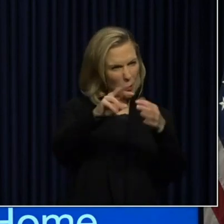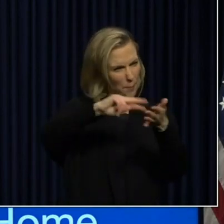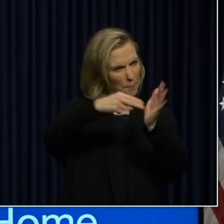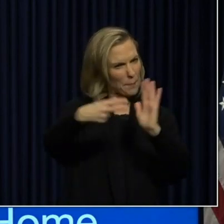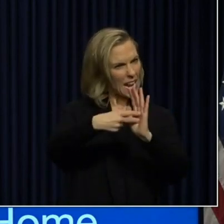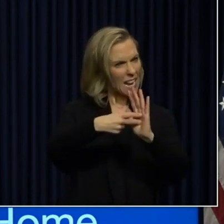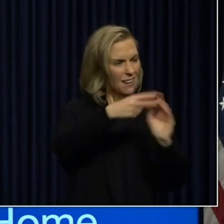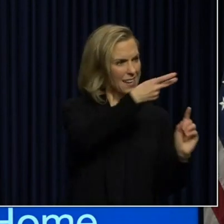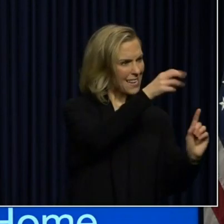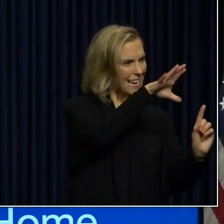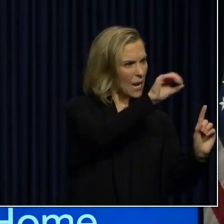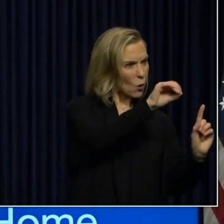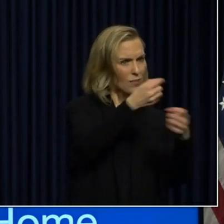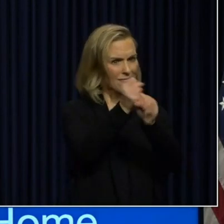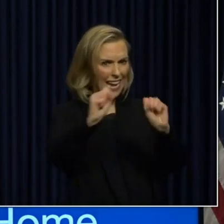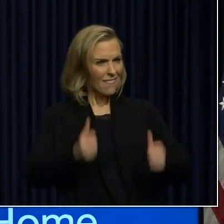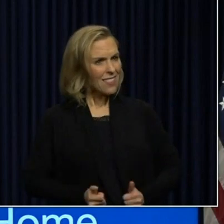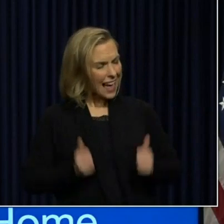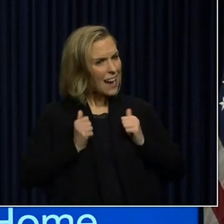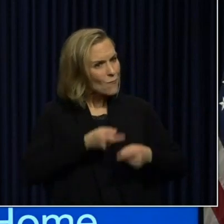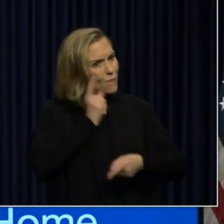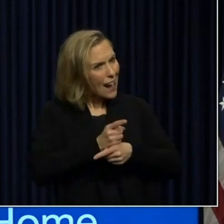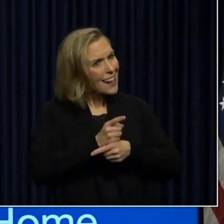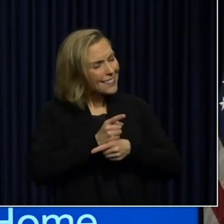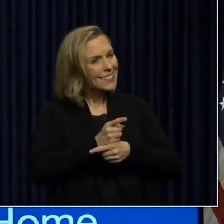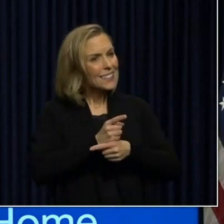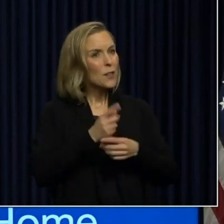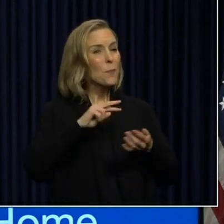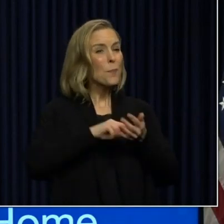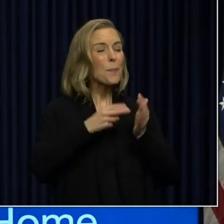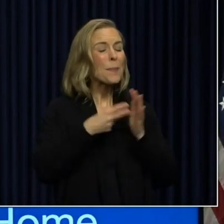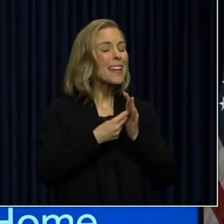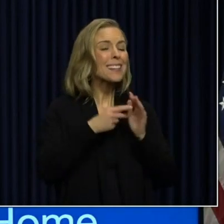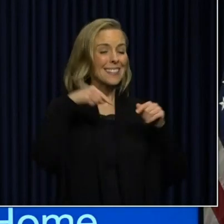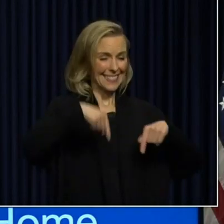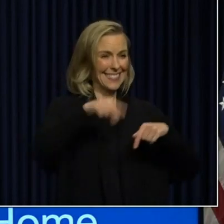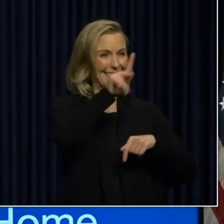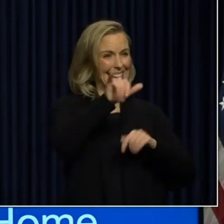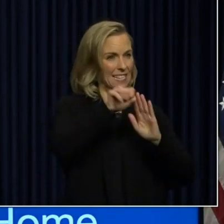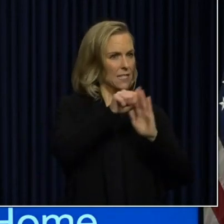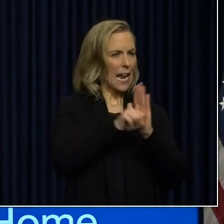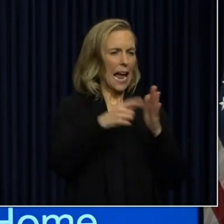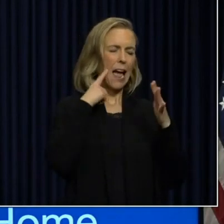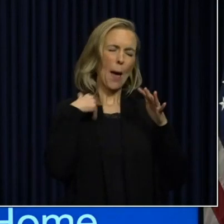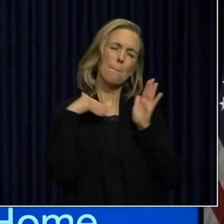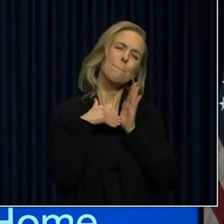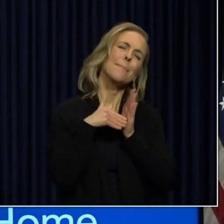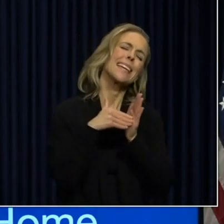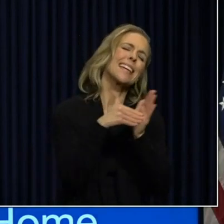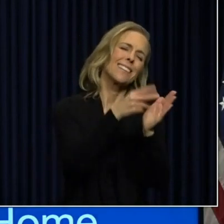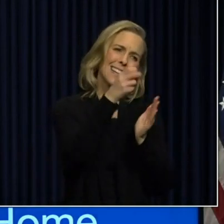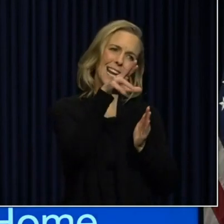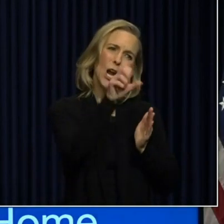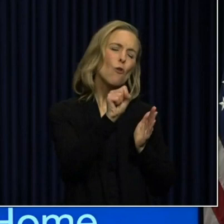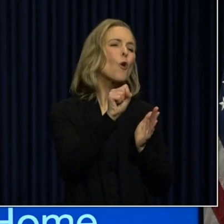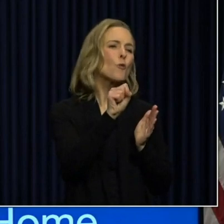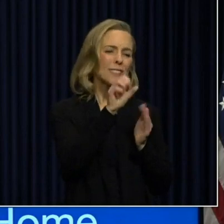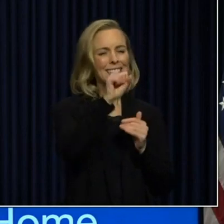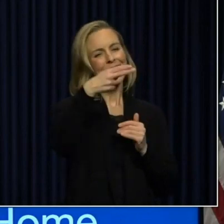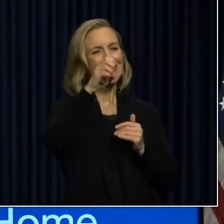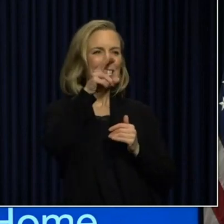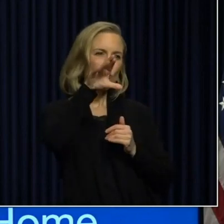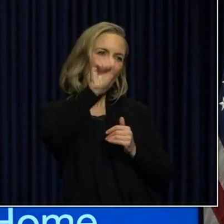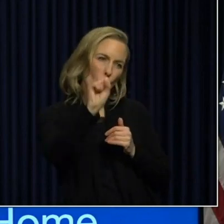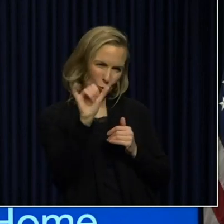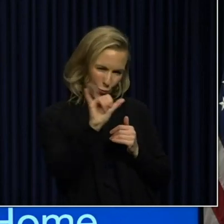of being a hero? So right now we have a state full of millions of heroes and sheroes, millions that are